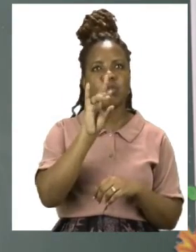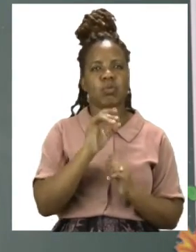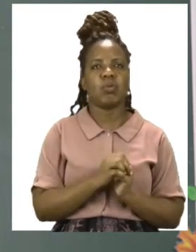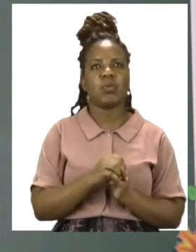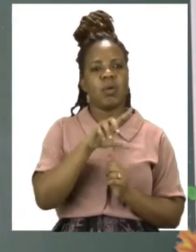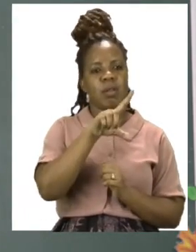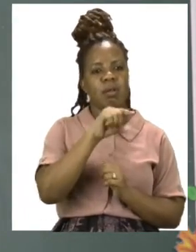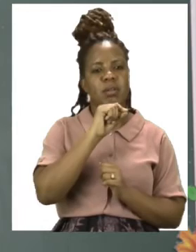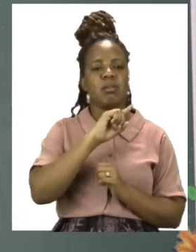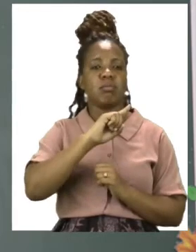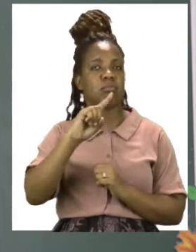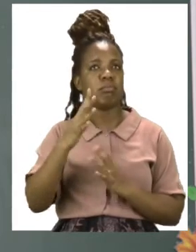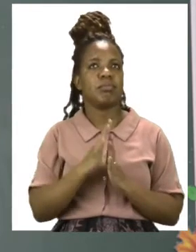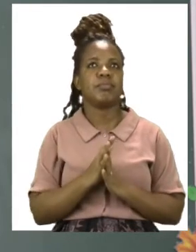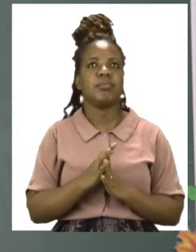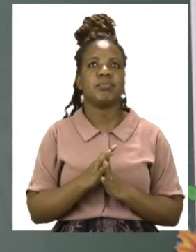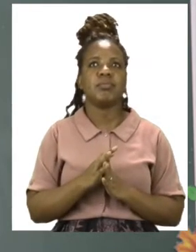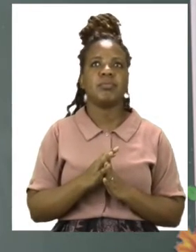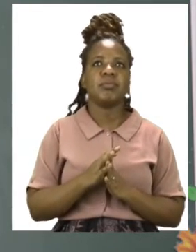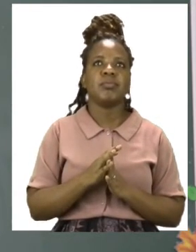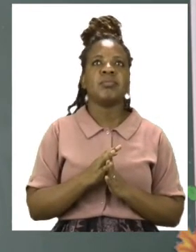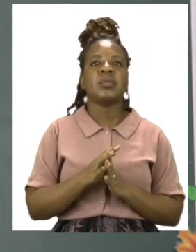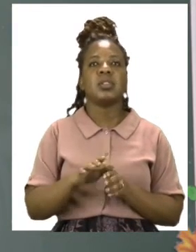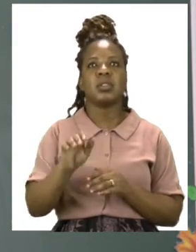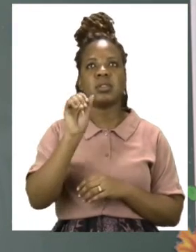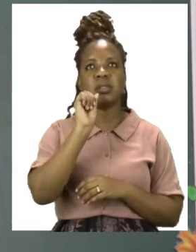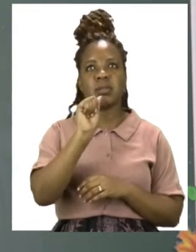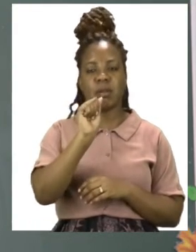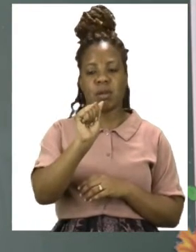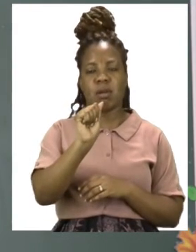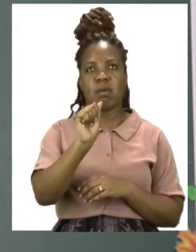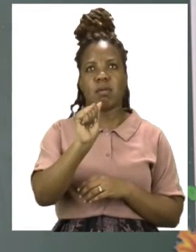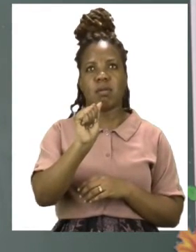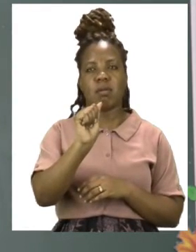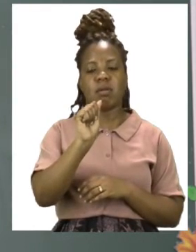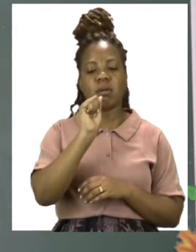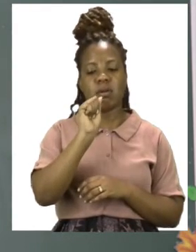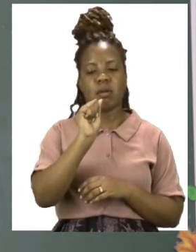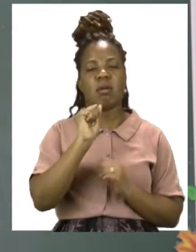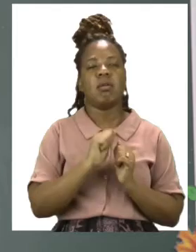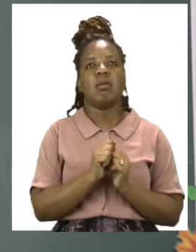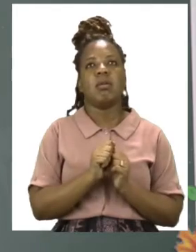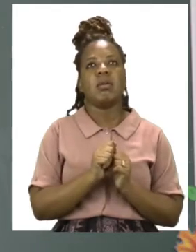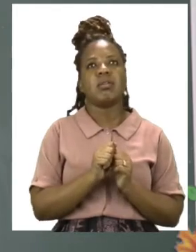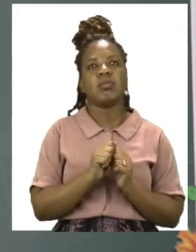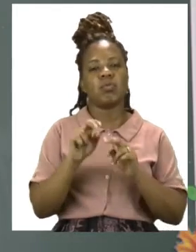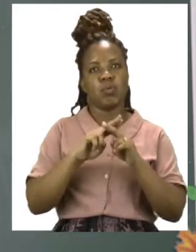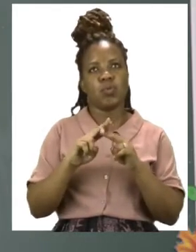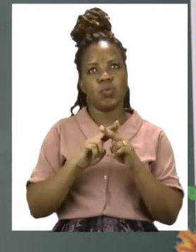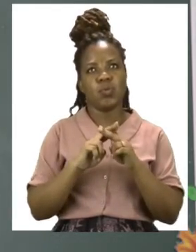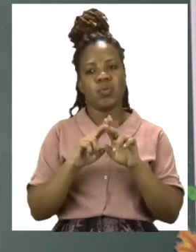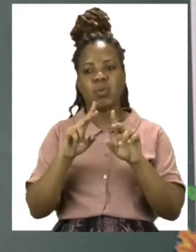use a or an for things that are general. But to tell the difference on whether to use